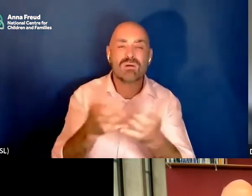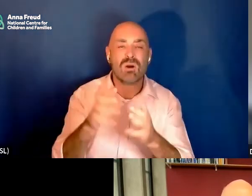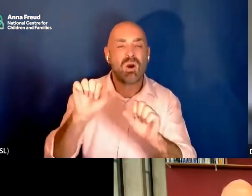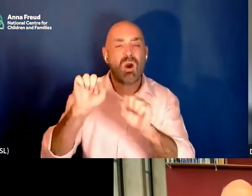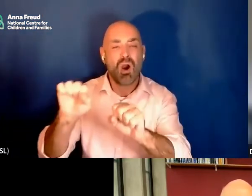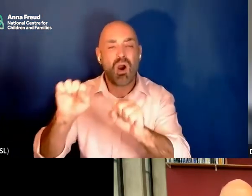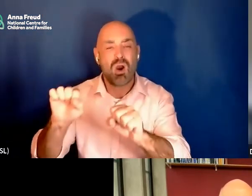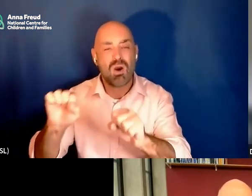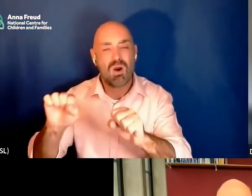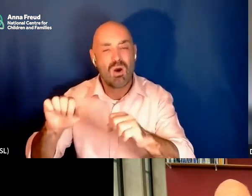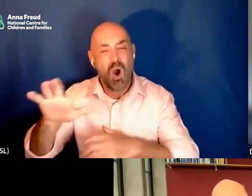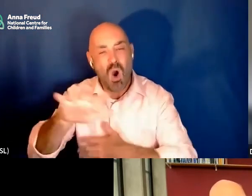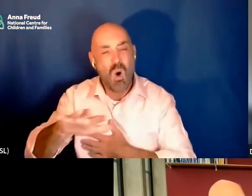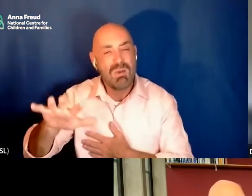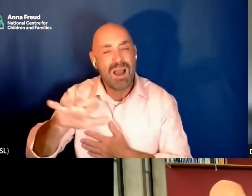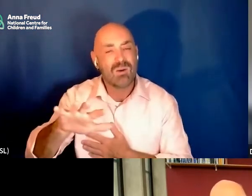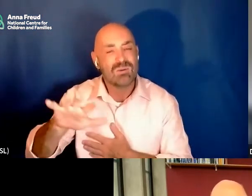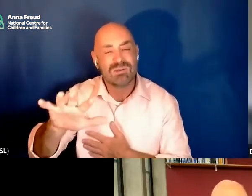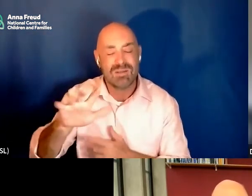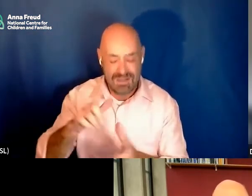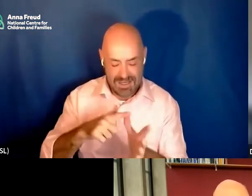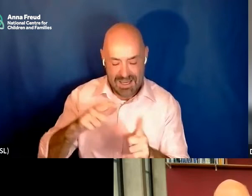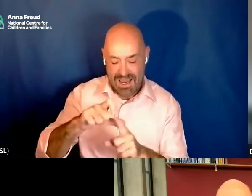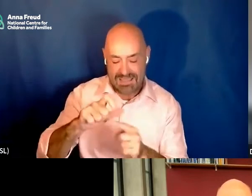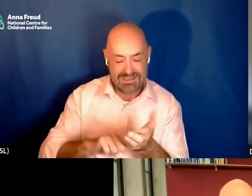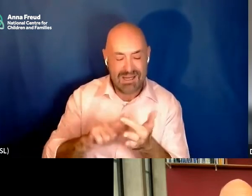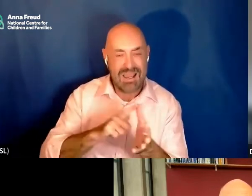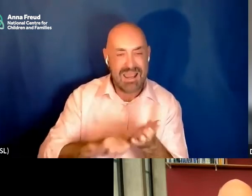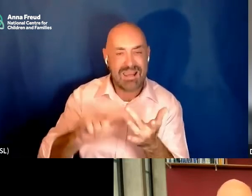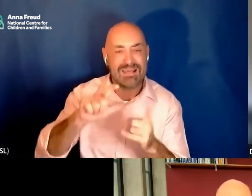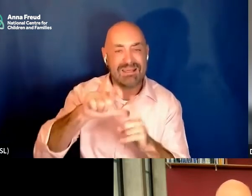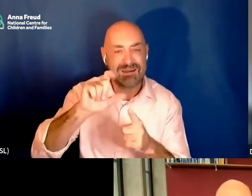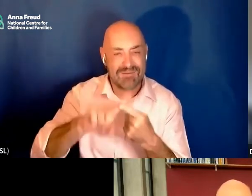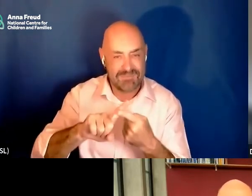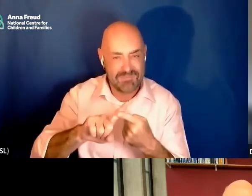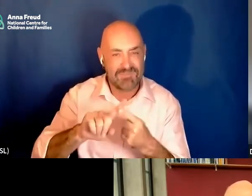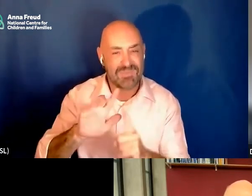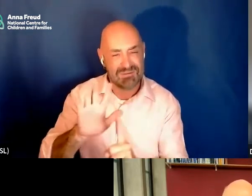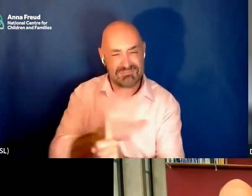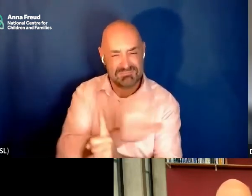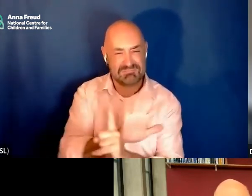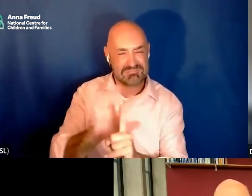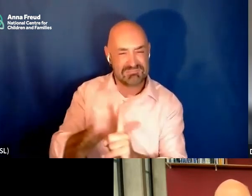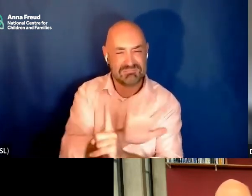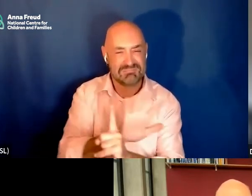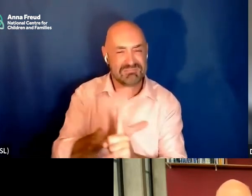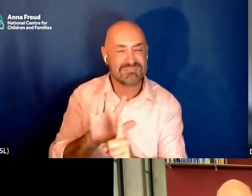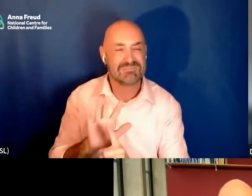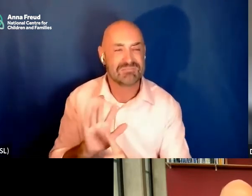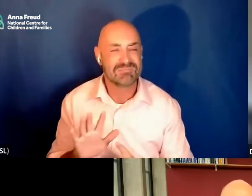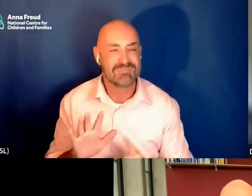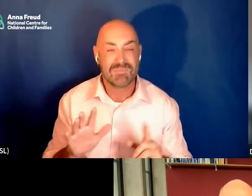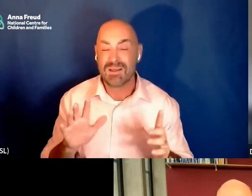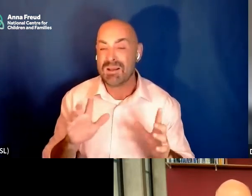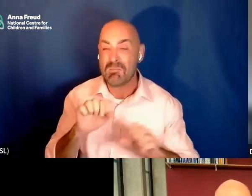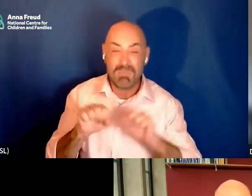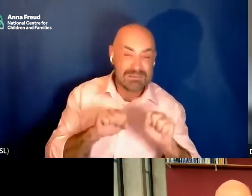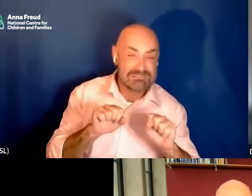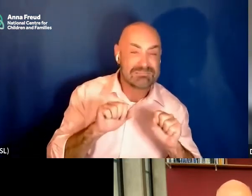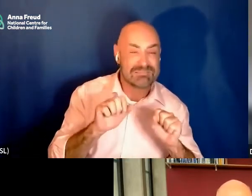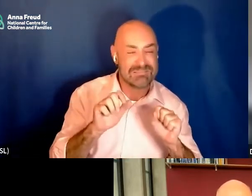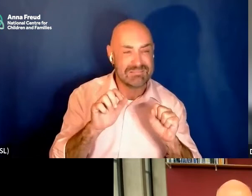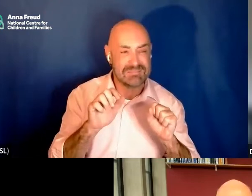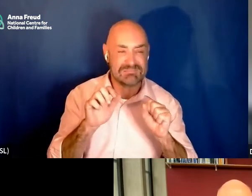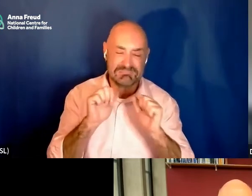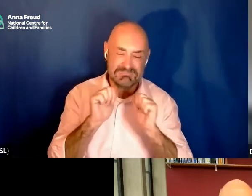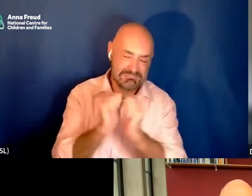homeland of the Adelaide Hills, and on a bike. Other than the bike, I resonate with you